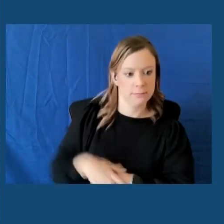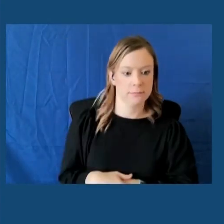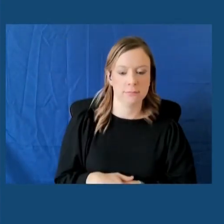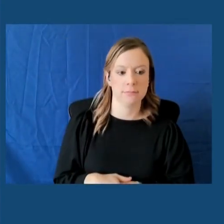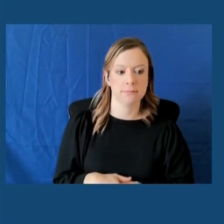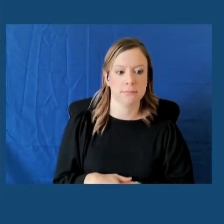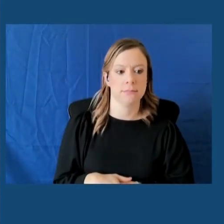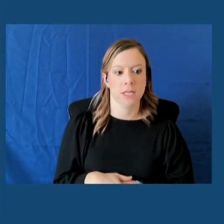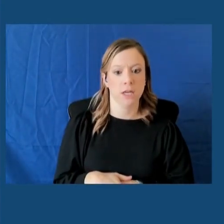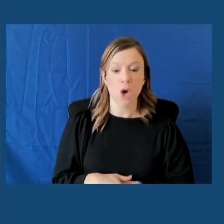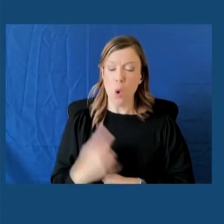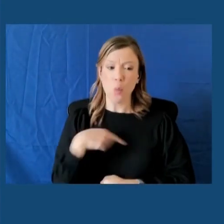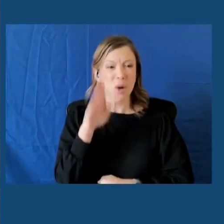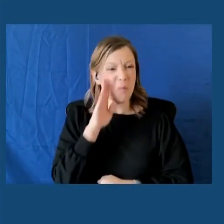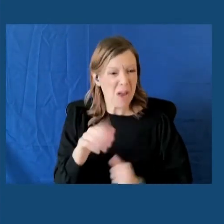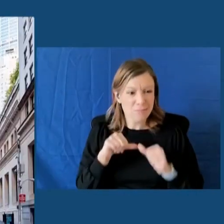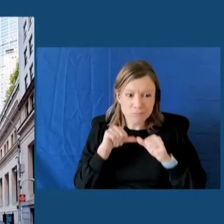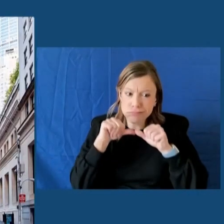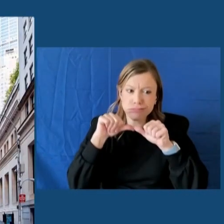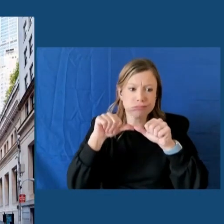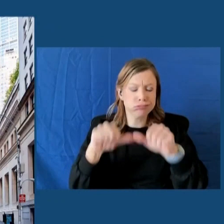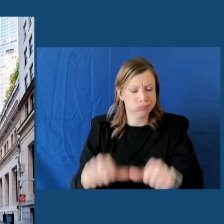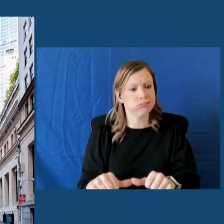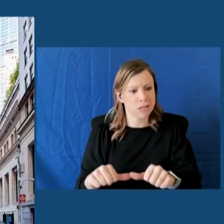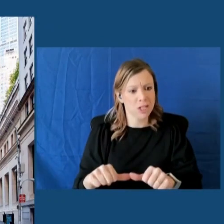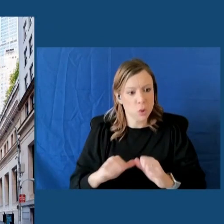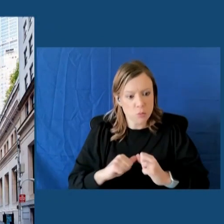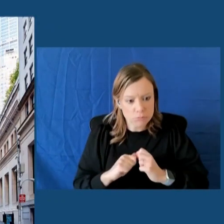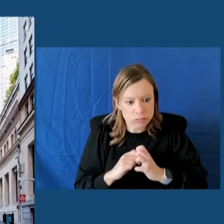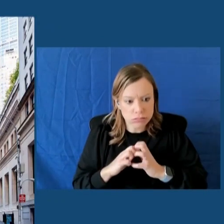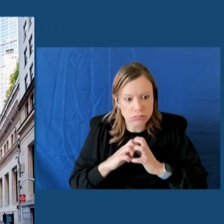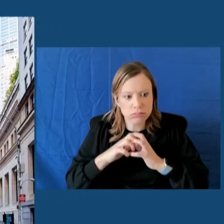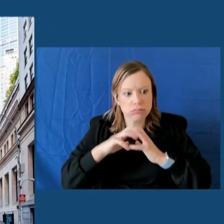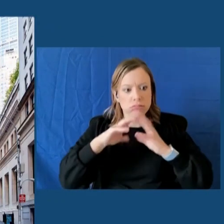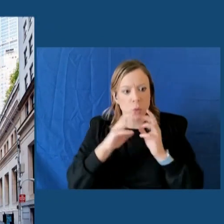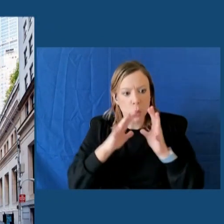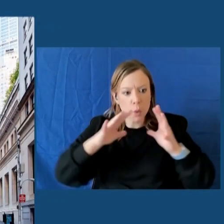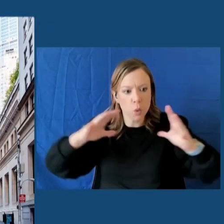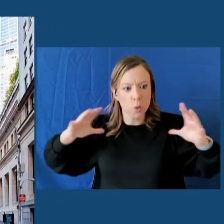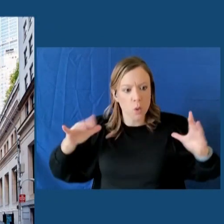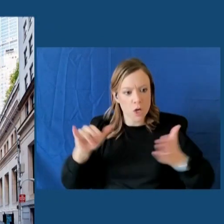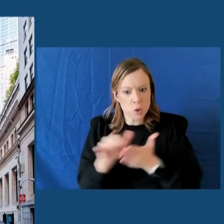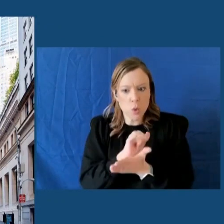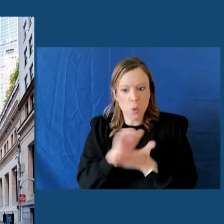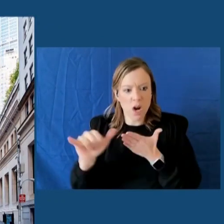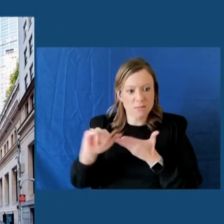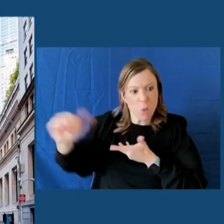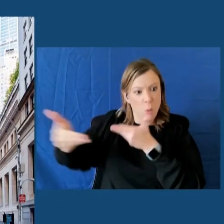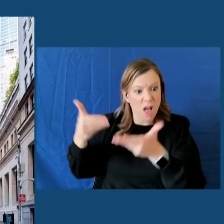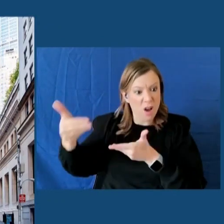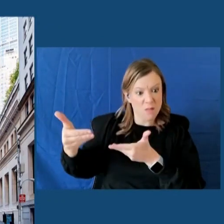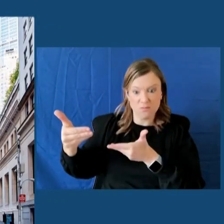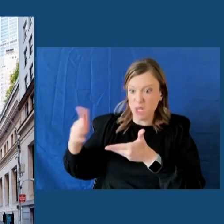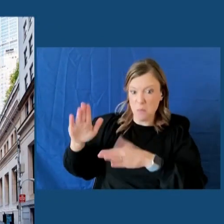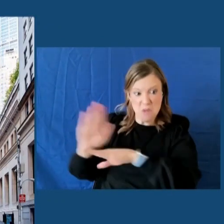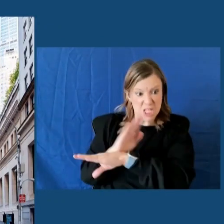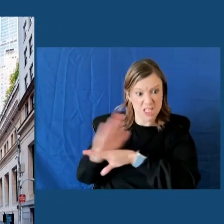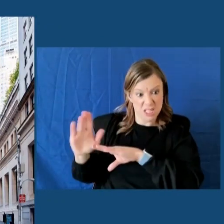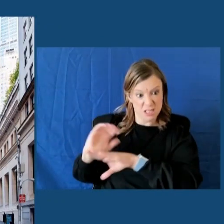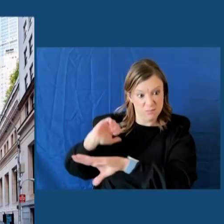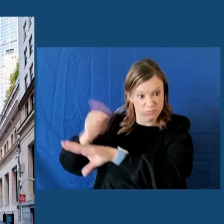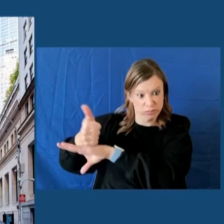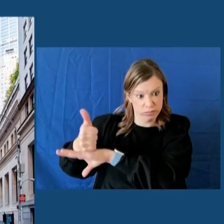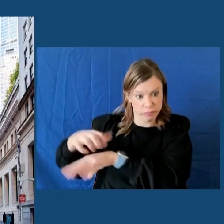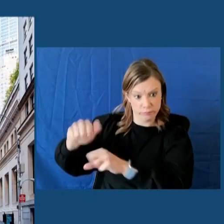continue to build New York to a place that welcomes businesses, new and existing, small and large, family-owned